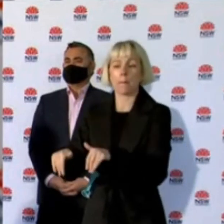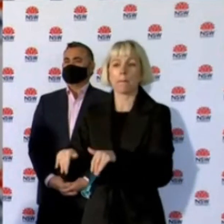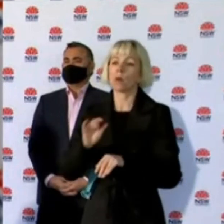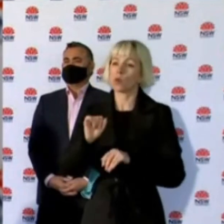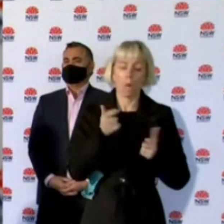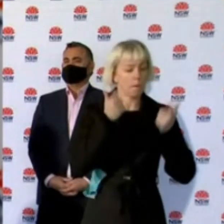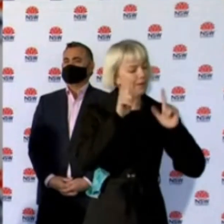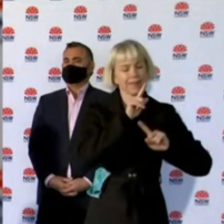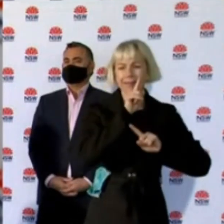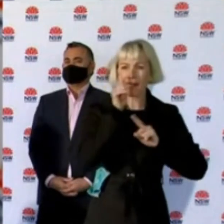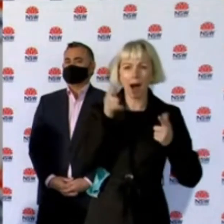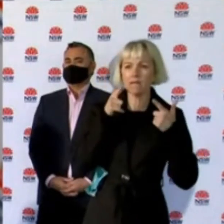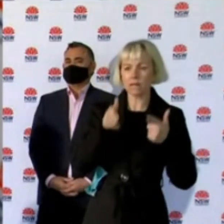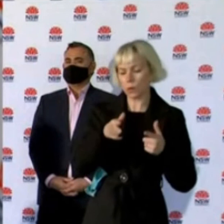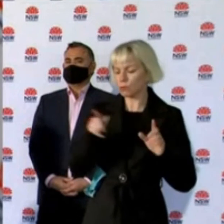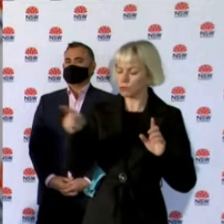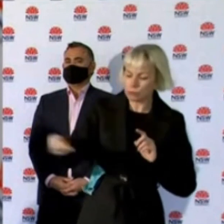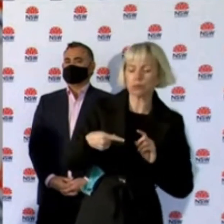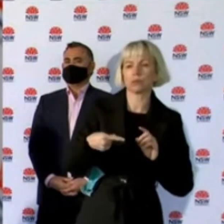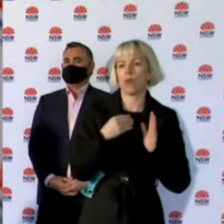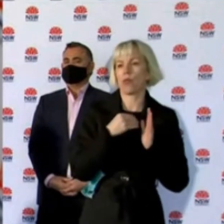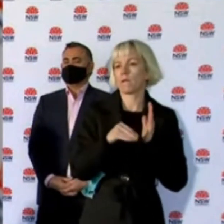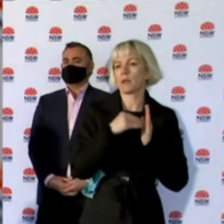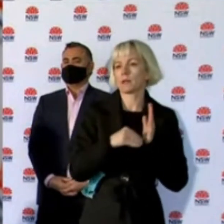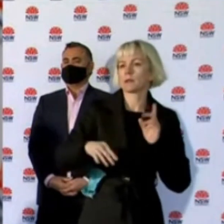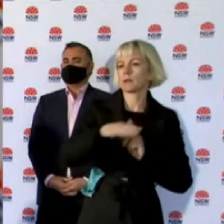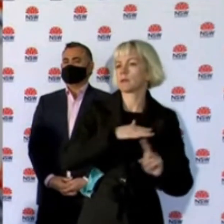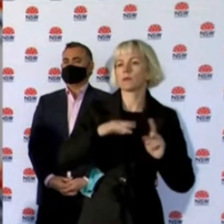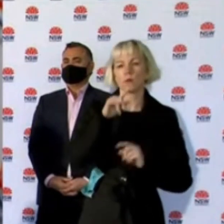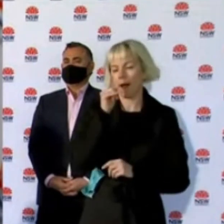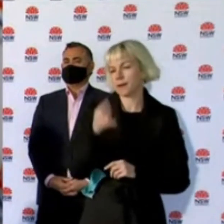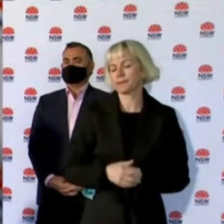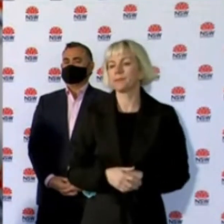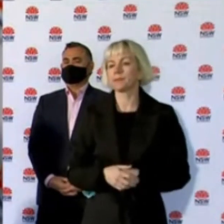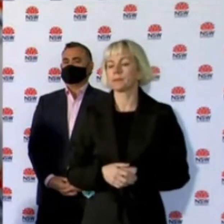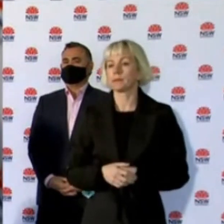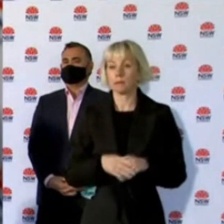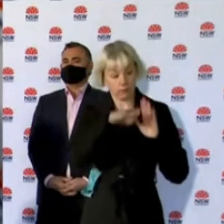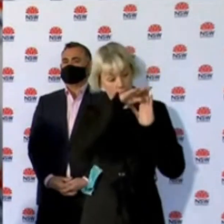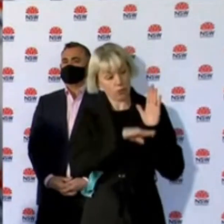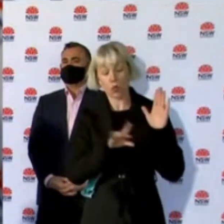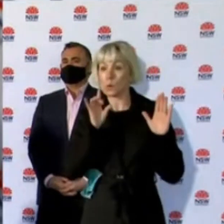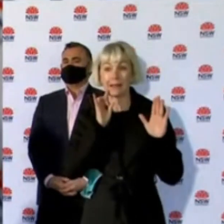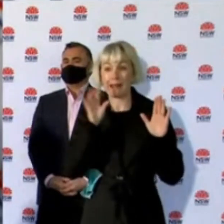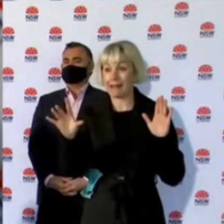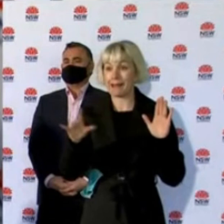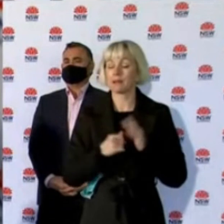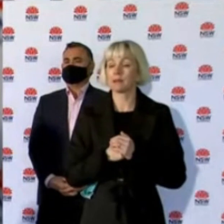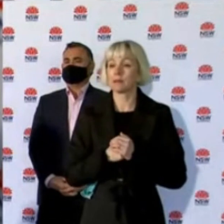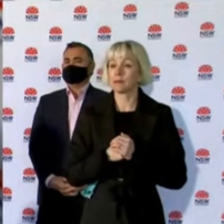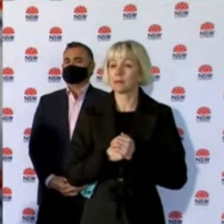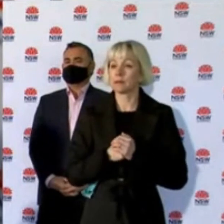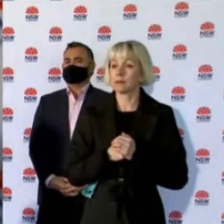Nobody should be forced to work in an office environment, and that's made clear in the health orders. And again, it does require cooperation